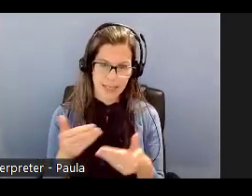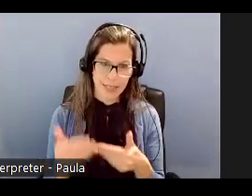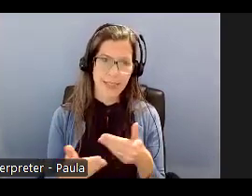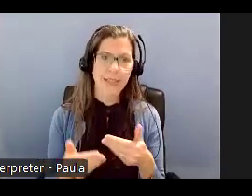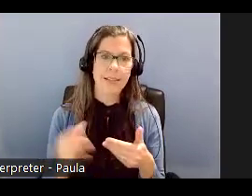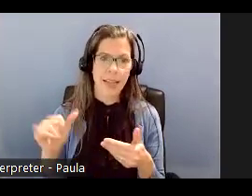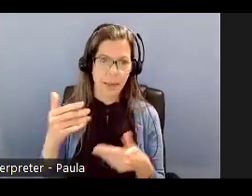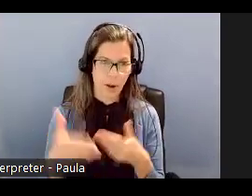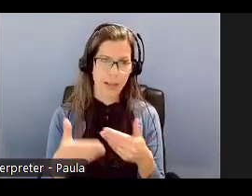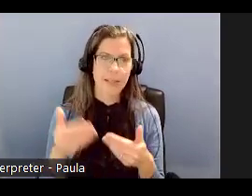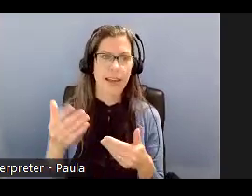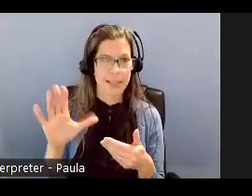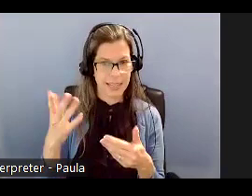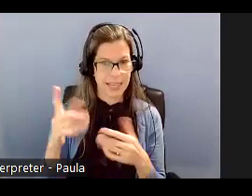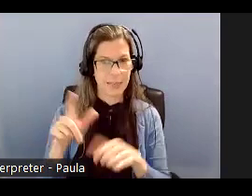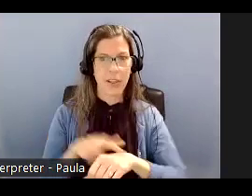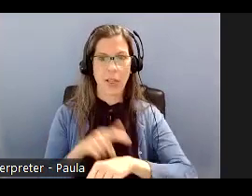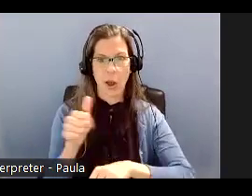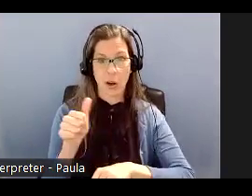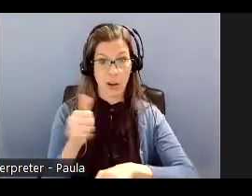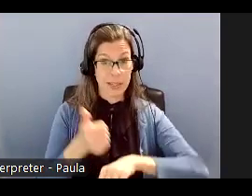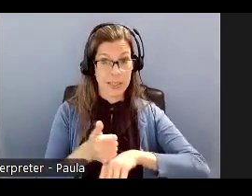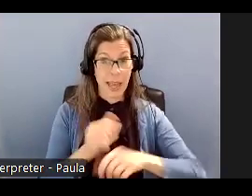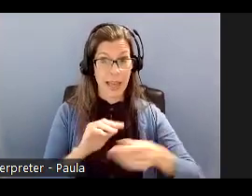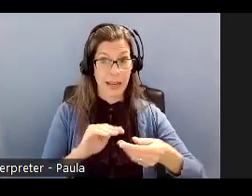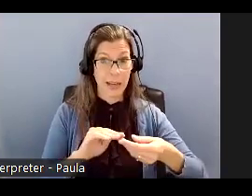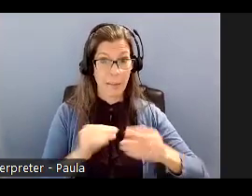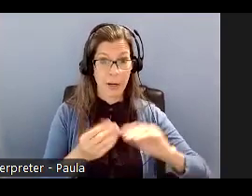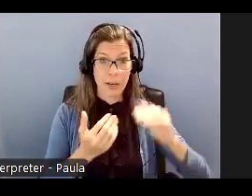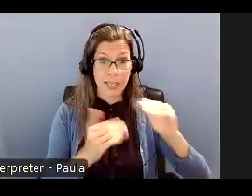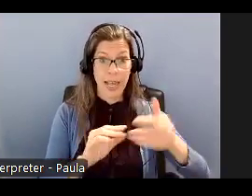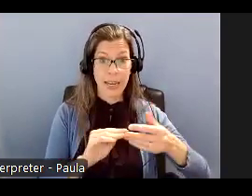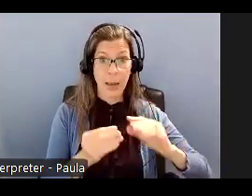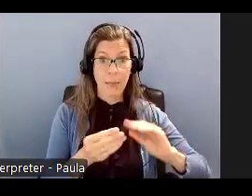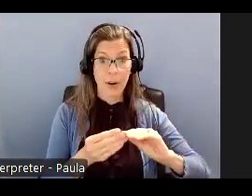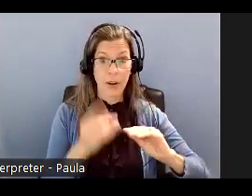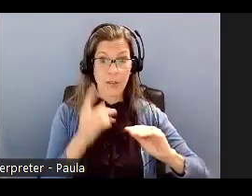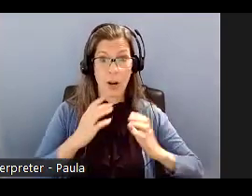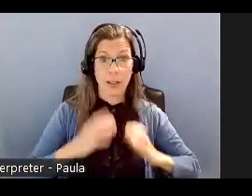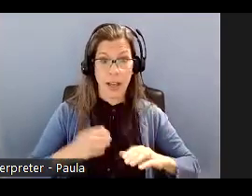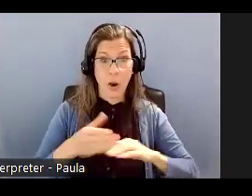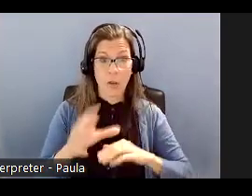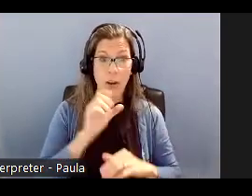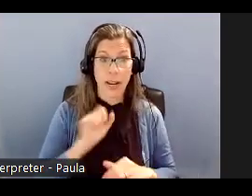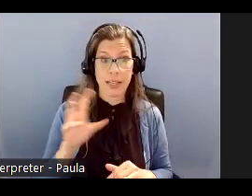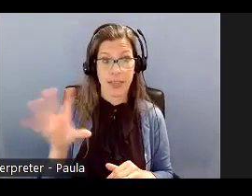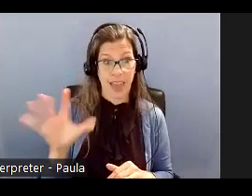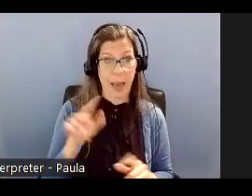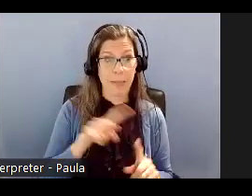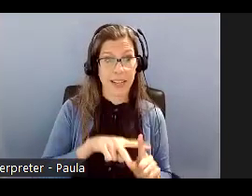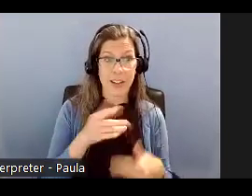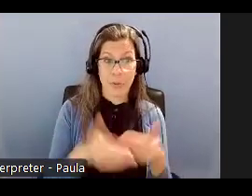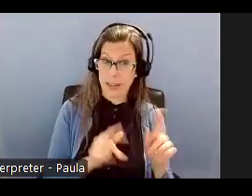longer. Are there a set number of spaces available for those clients over the age of 65, since that application process is different?